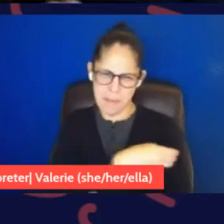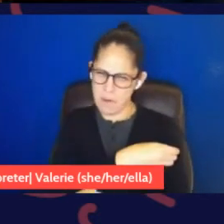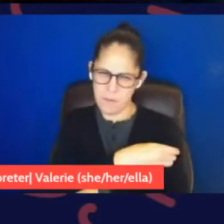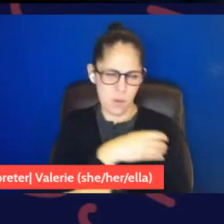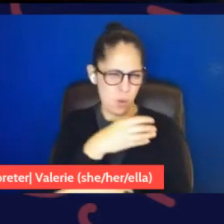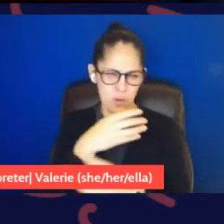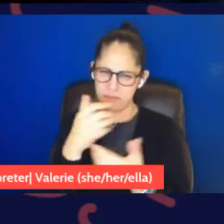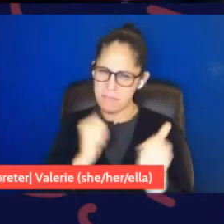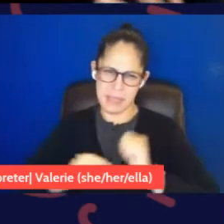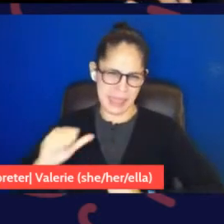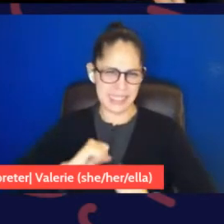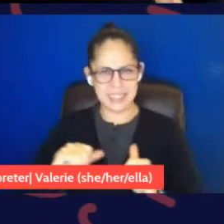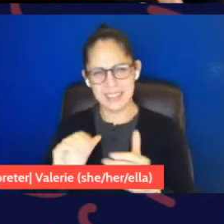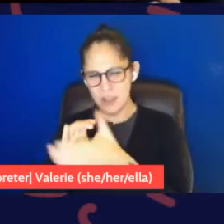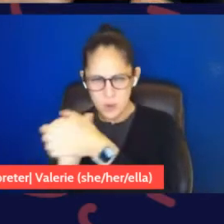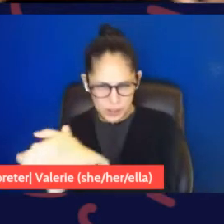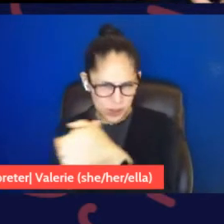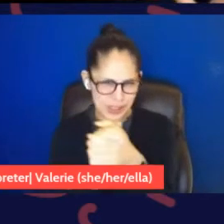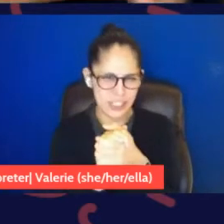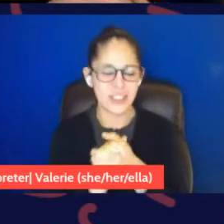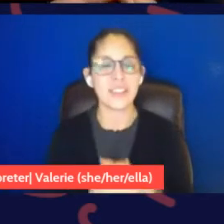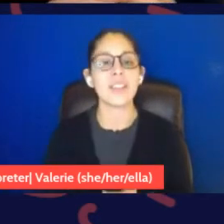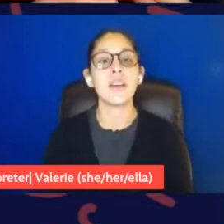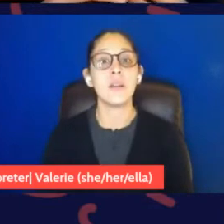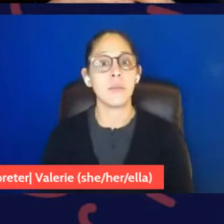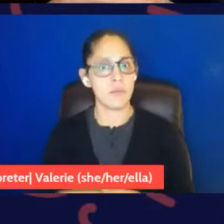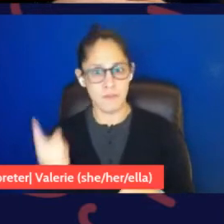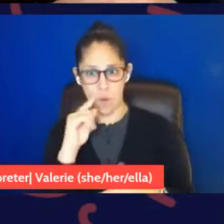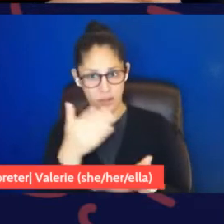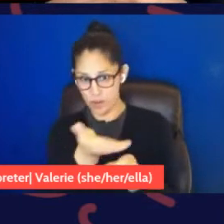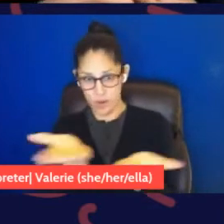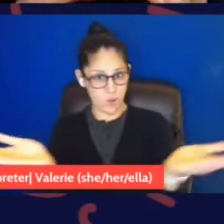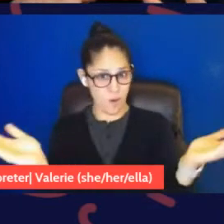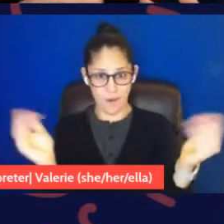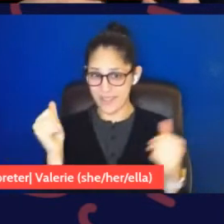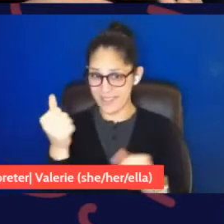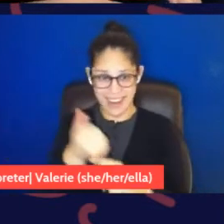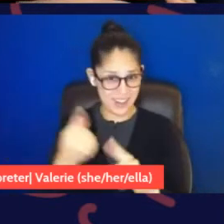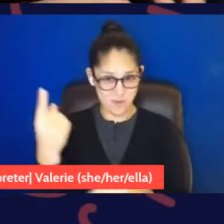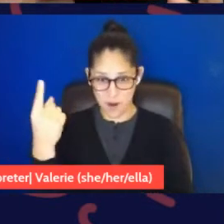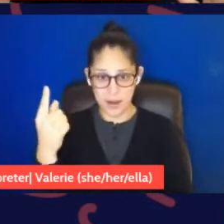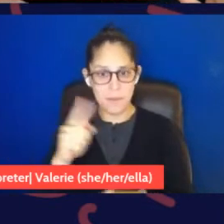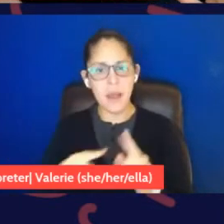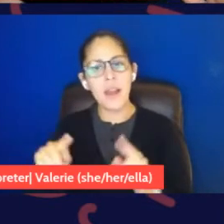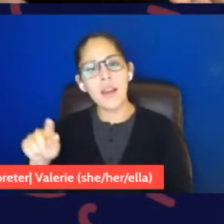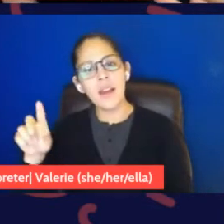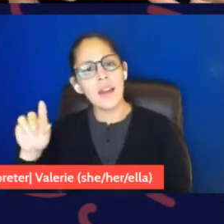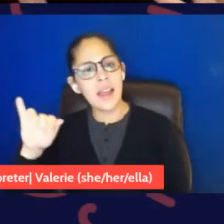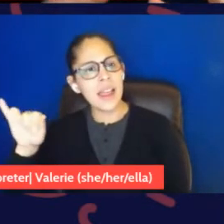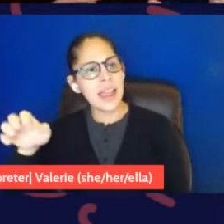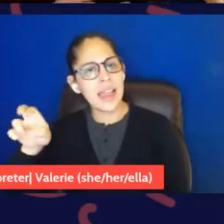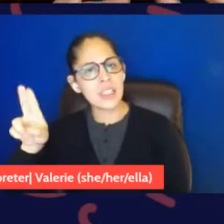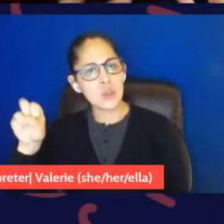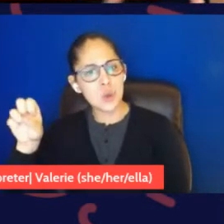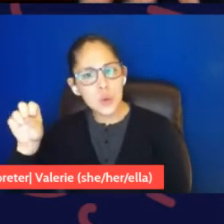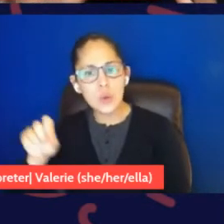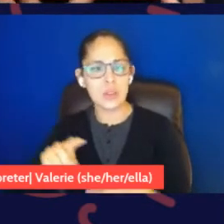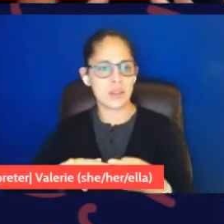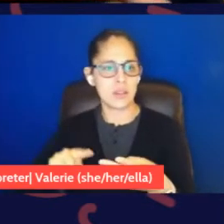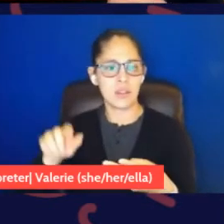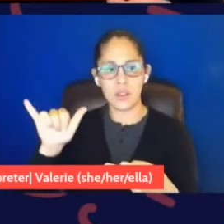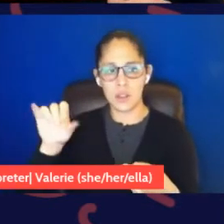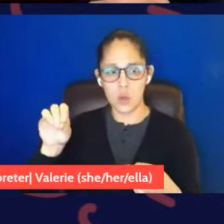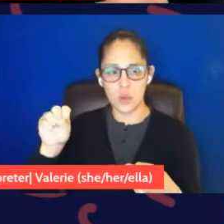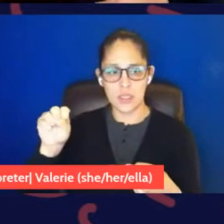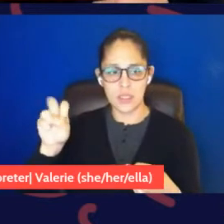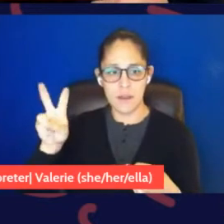Congratulations. So this is for everybody on the panel. For perhaps Jesus and Yosvani, you can speak about the pieces themselves or your